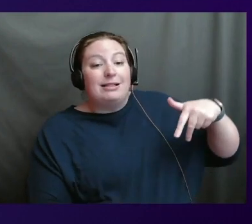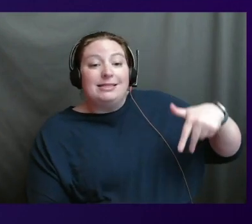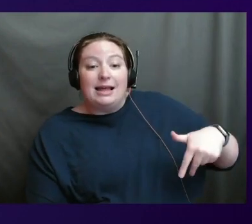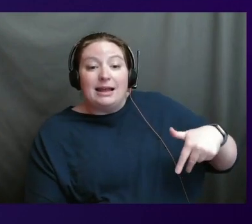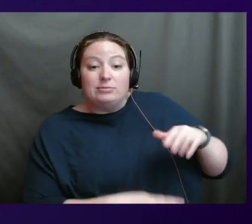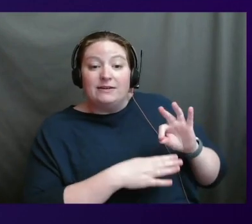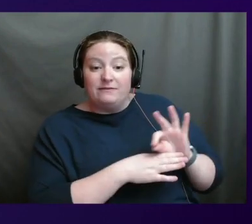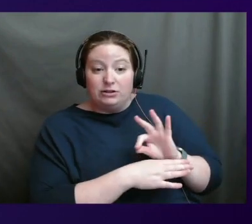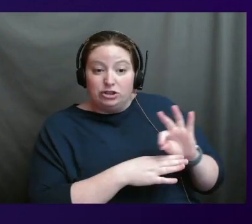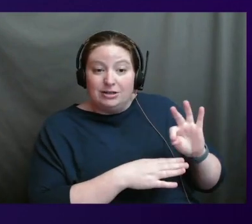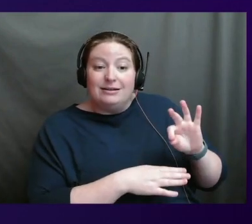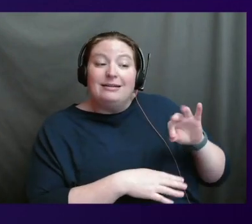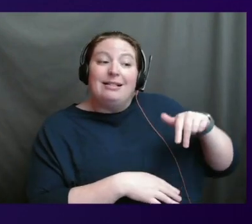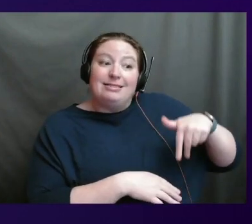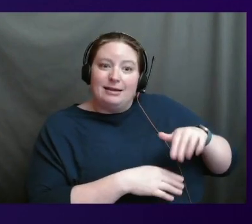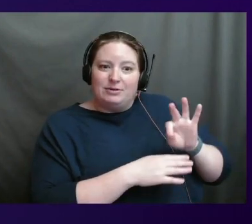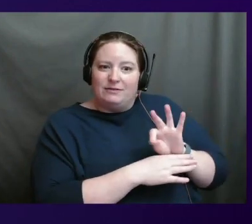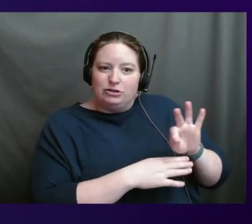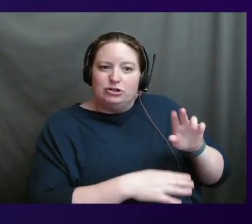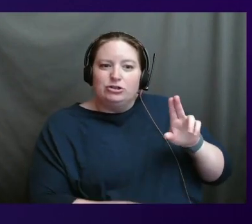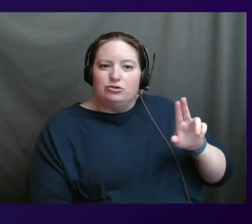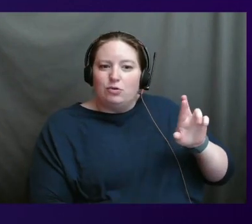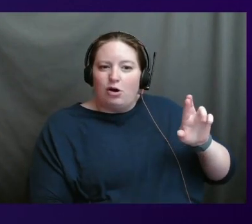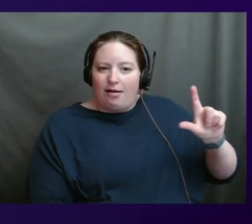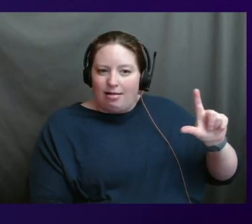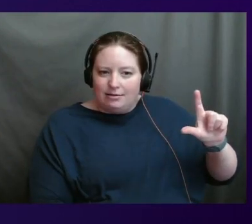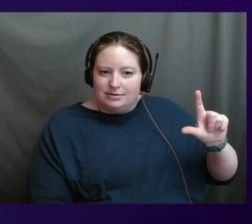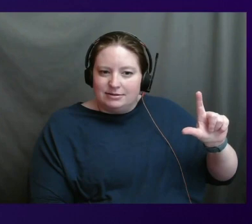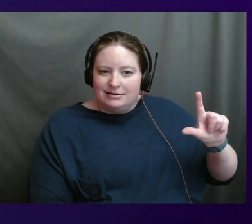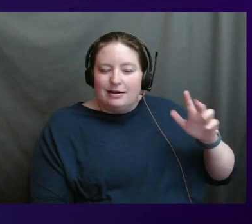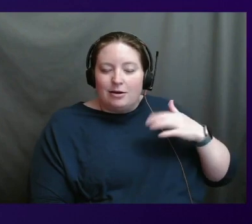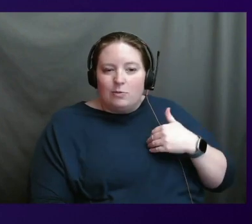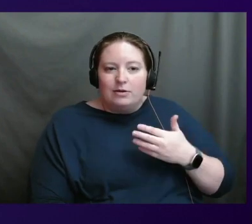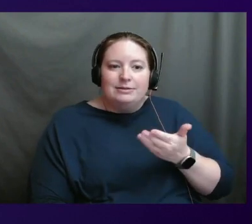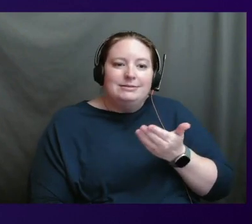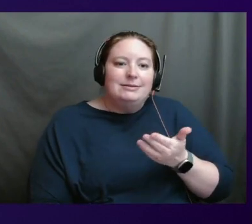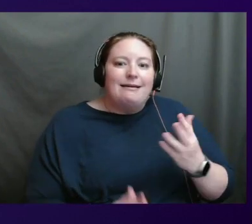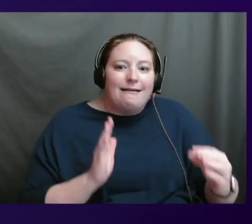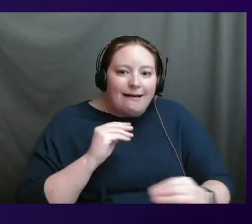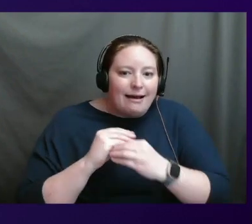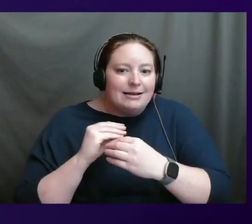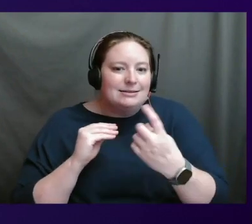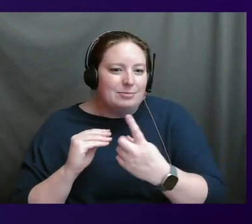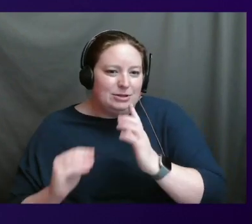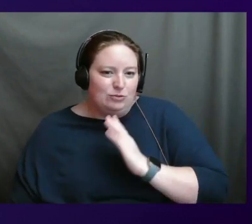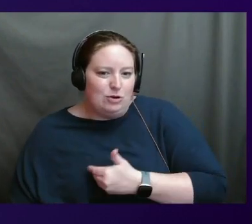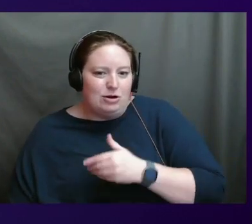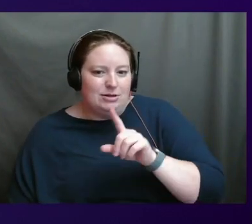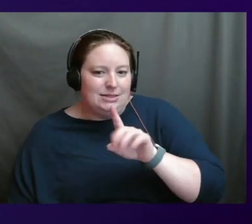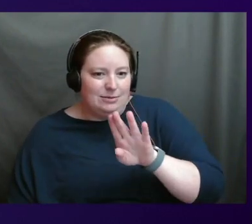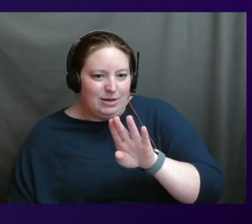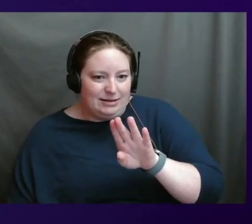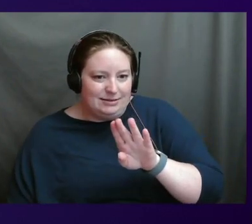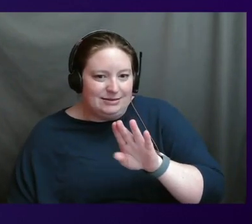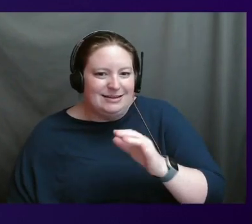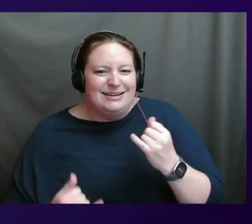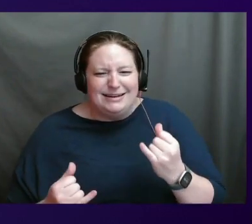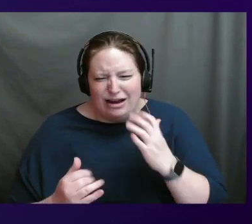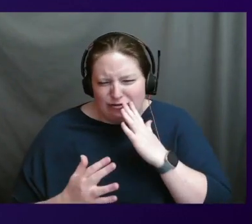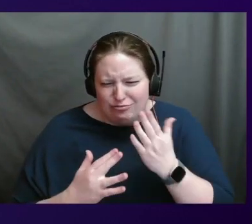Lambda function URLs. And that's going to put an item back into our database. Let's go ahead and take a break from the emojis. This is amazing, by the